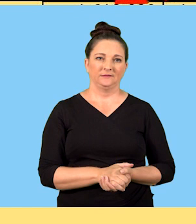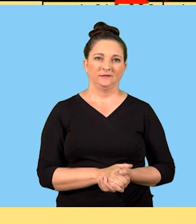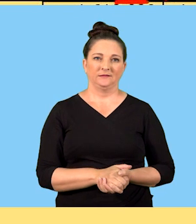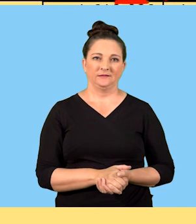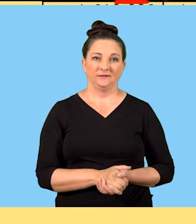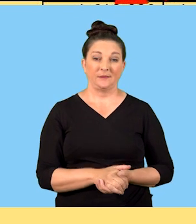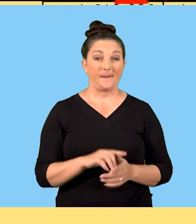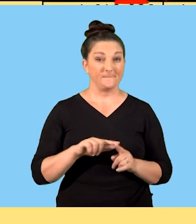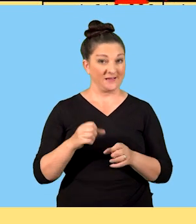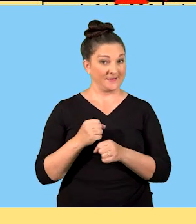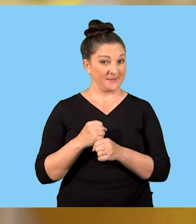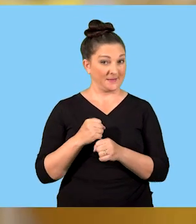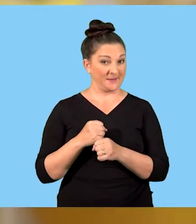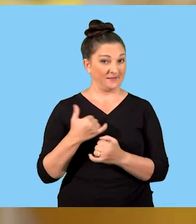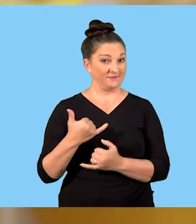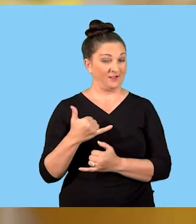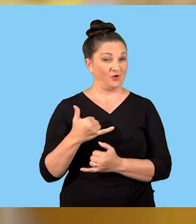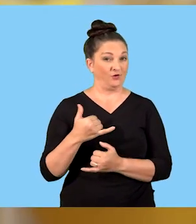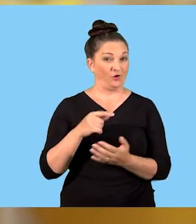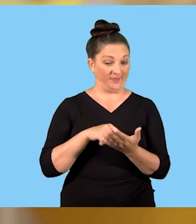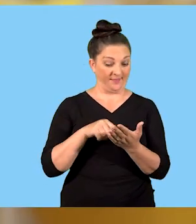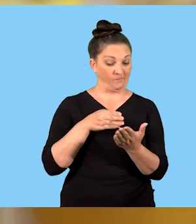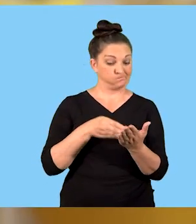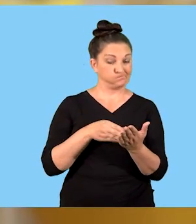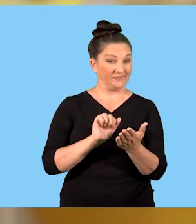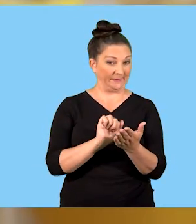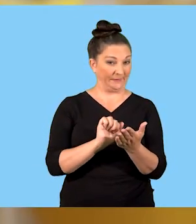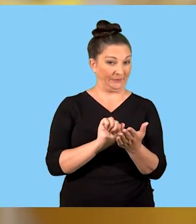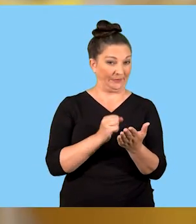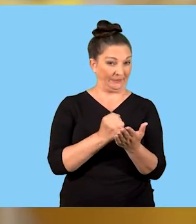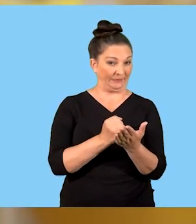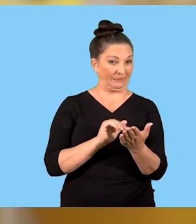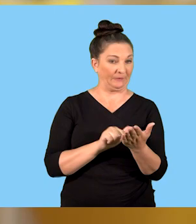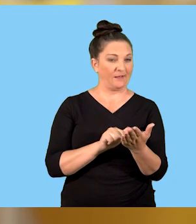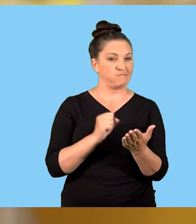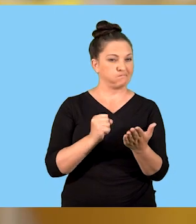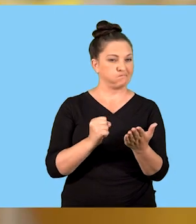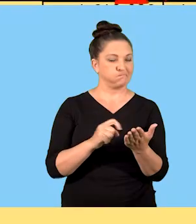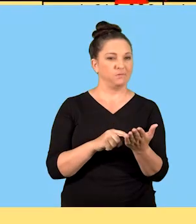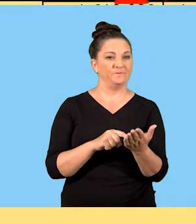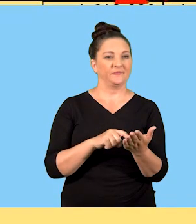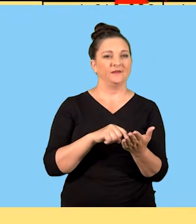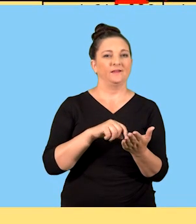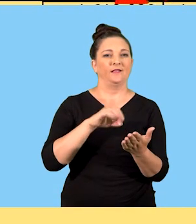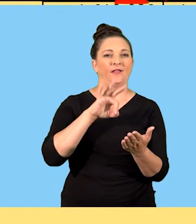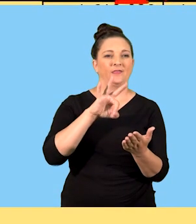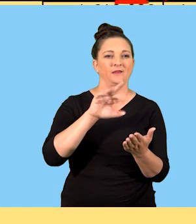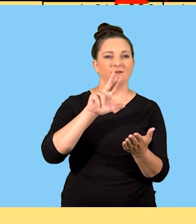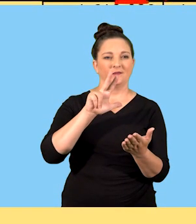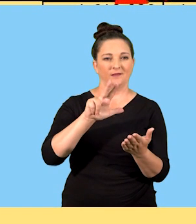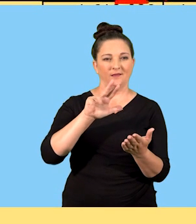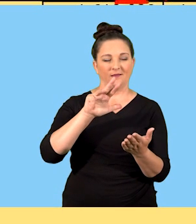well. Now, keep that 358,090 on your calculator. Then say